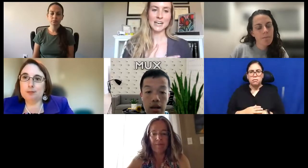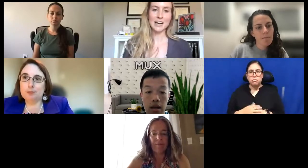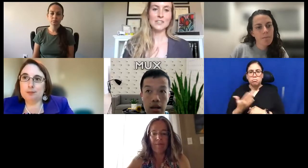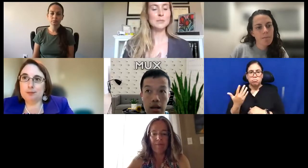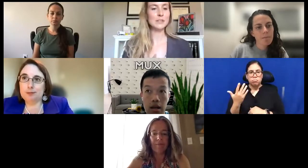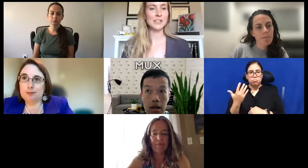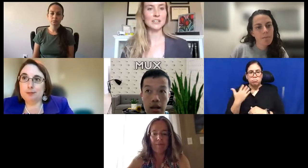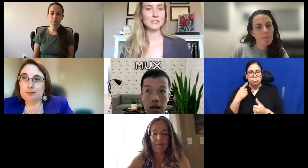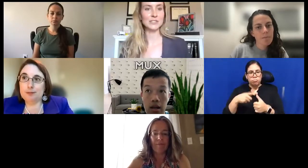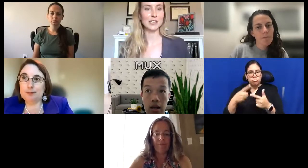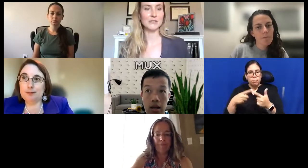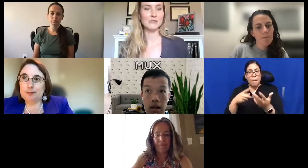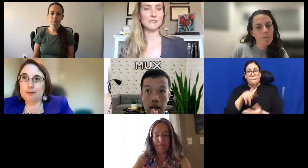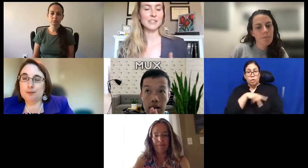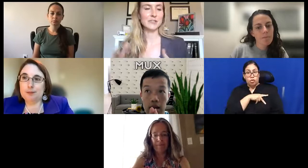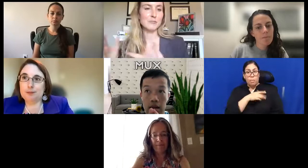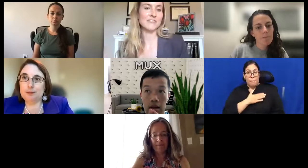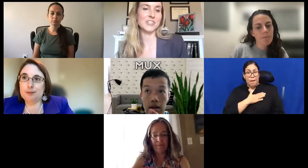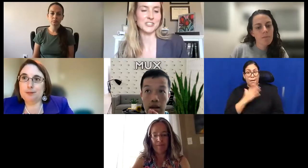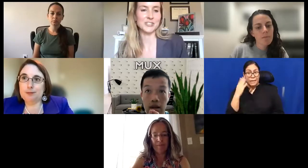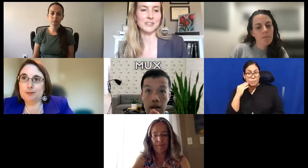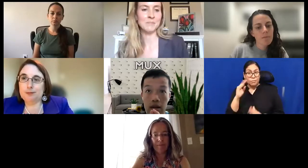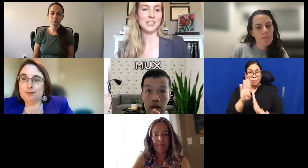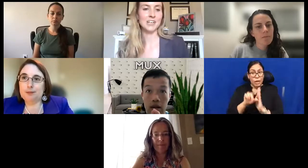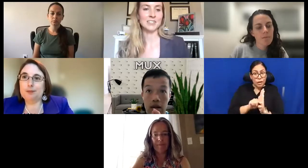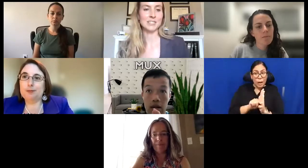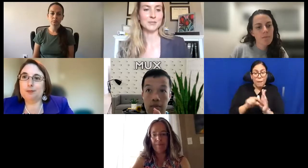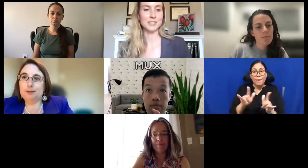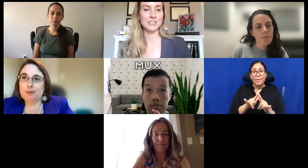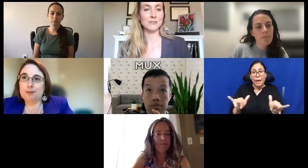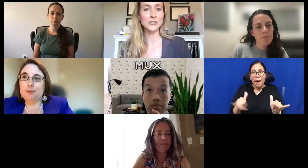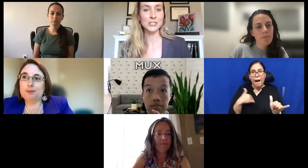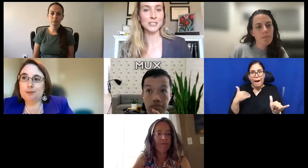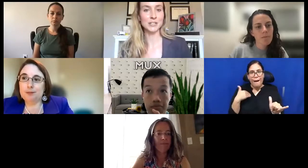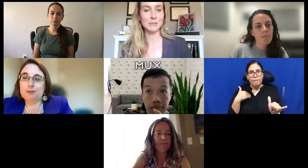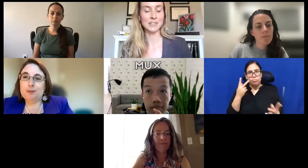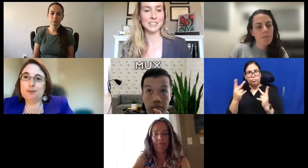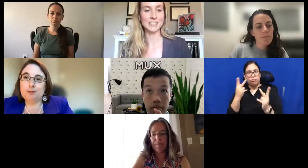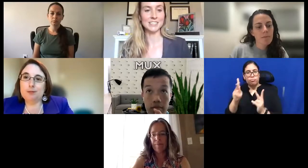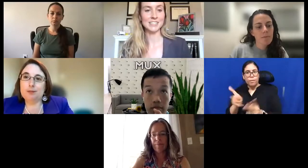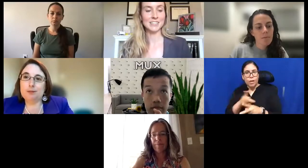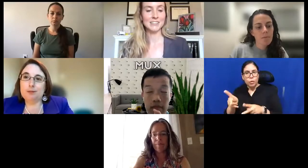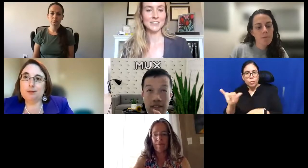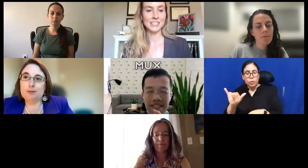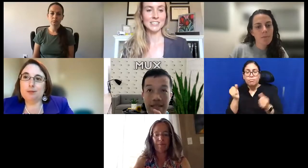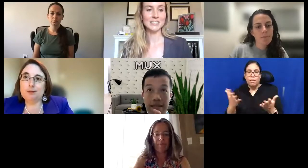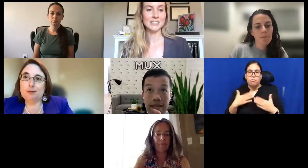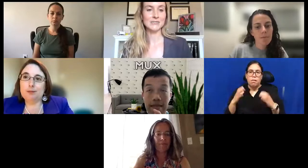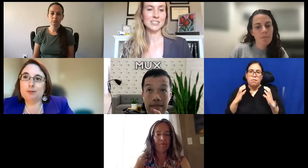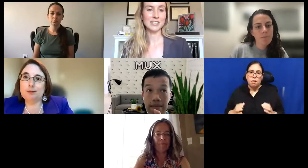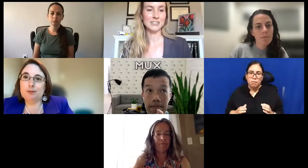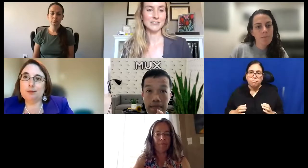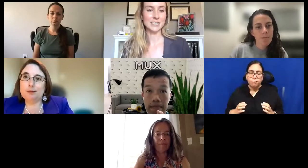backgrounds that I have with it, but then I also have a lot of professional context from seeing, unfortunately, a lot of my clients